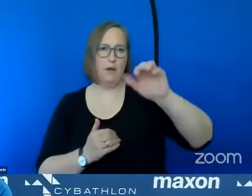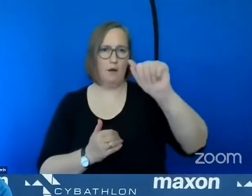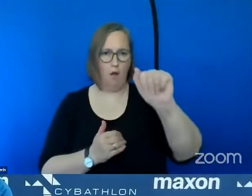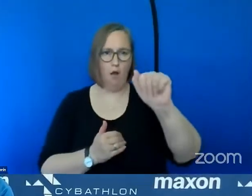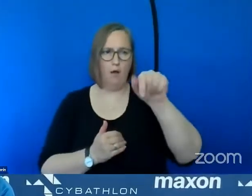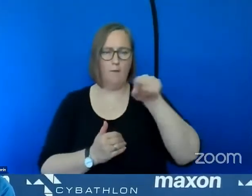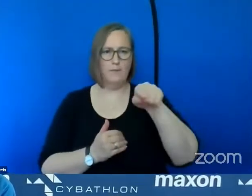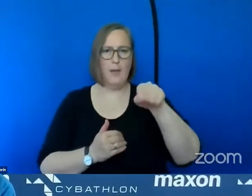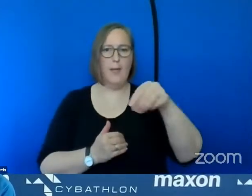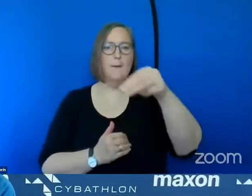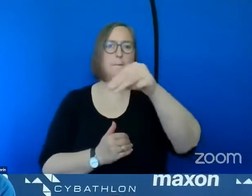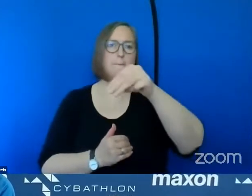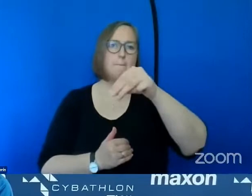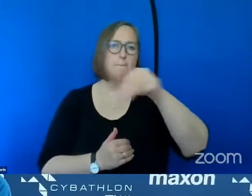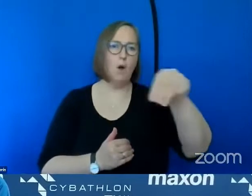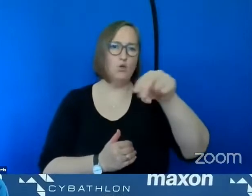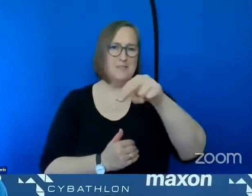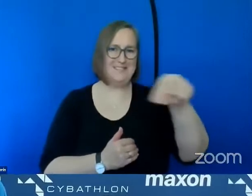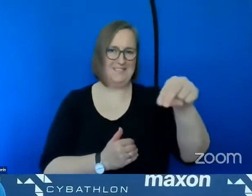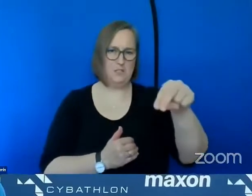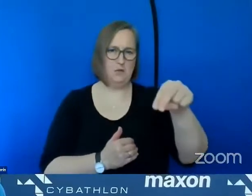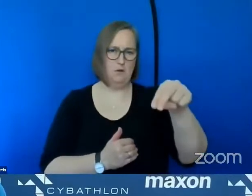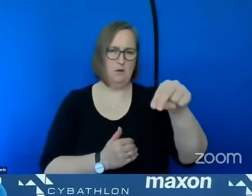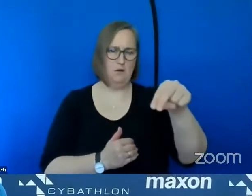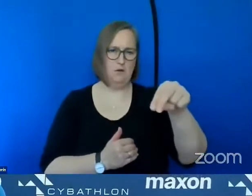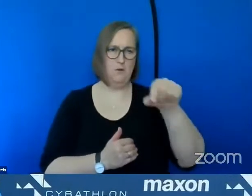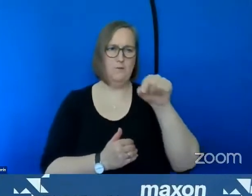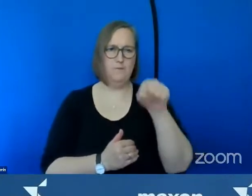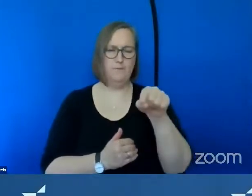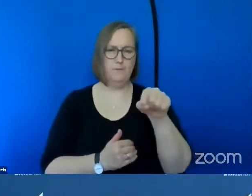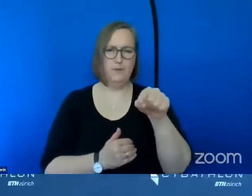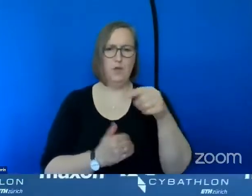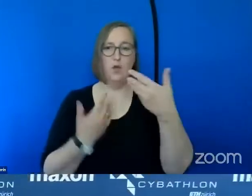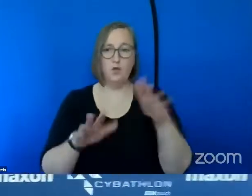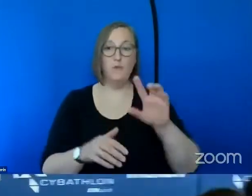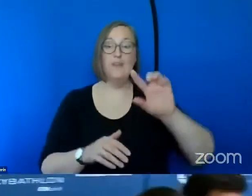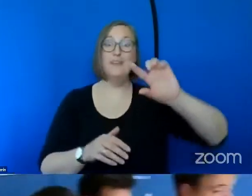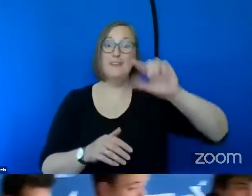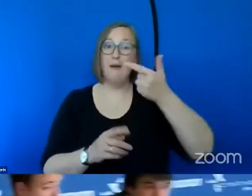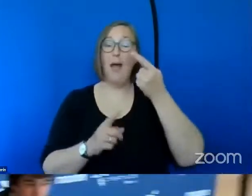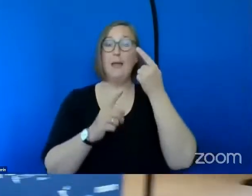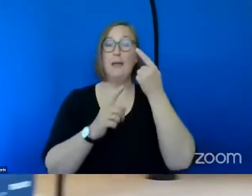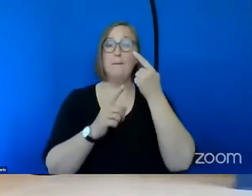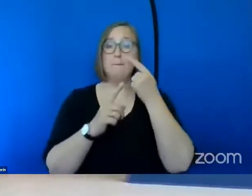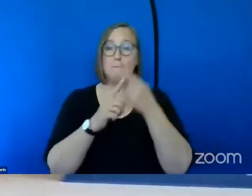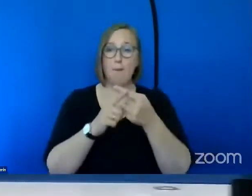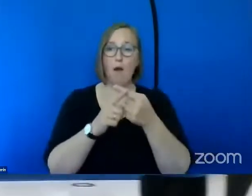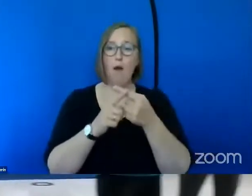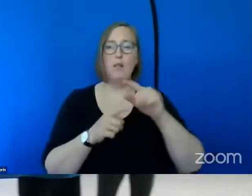date. E-Opera, one of the big favourites to watch carefully in this competition.